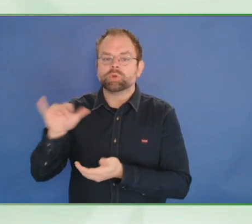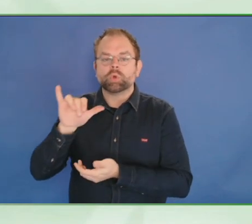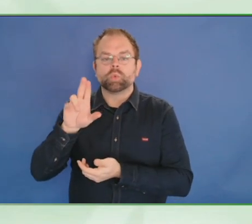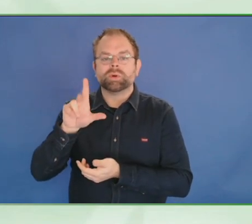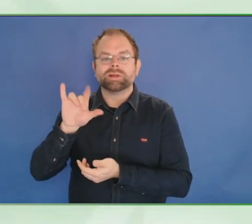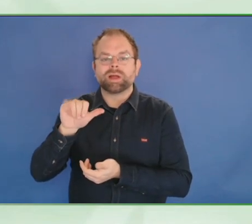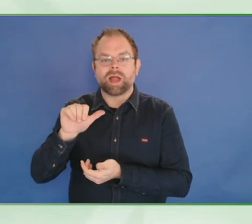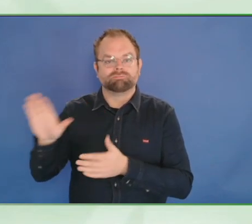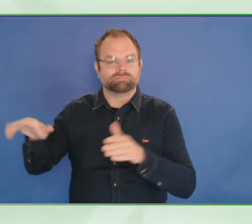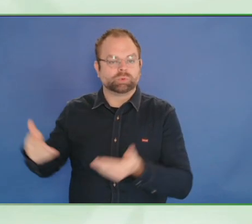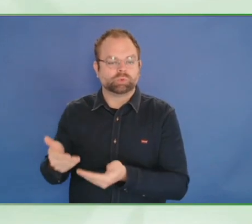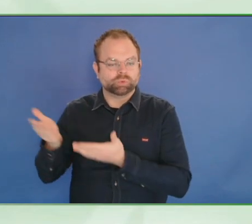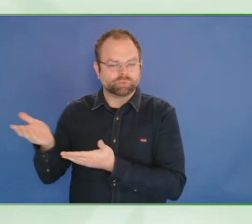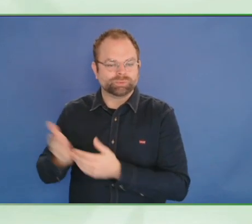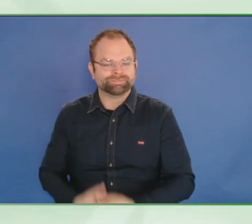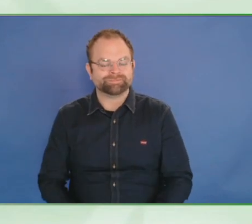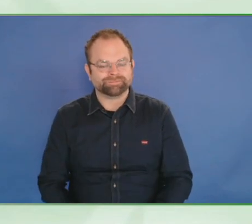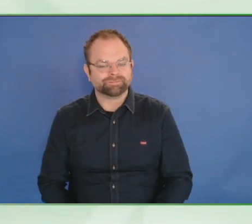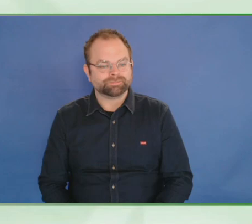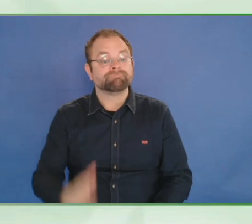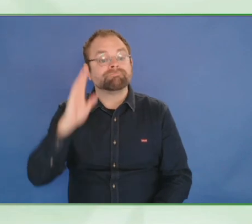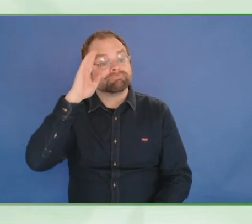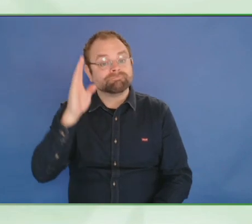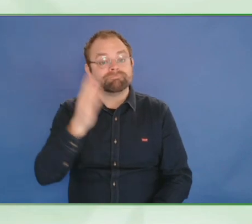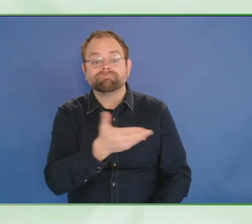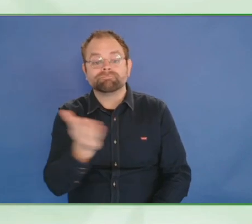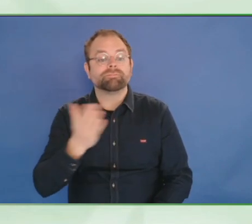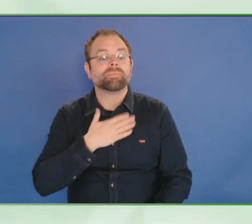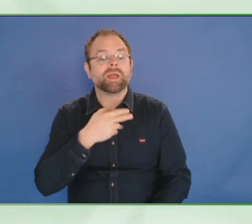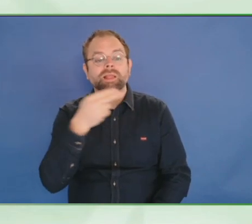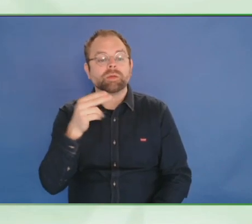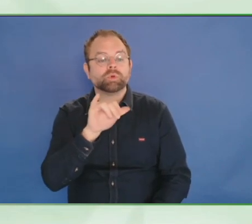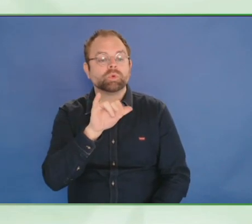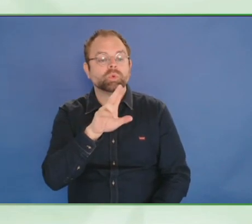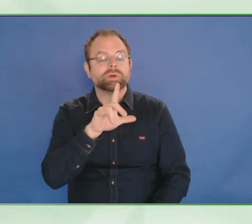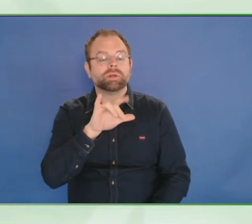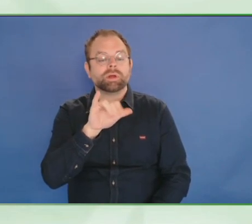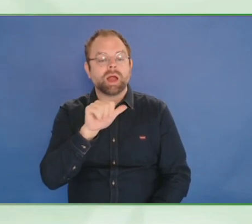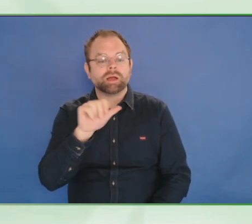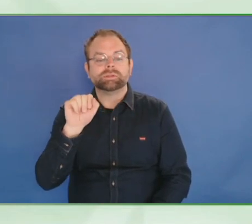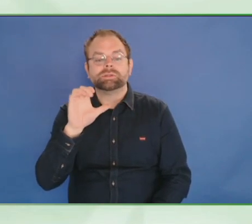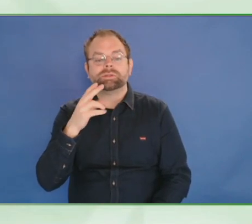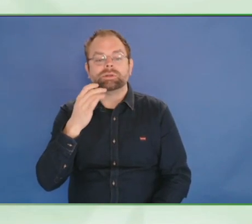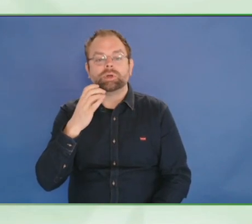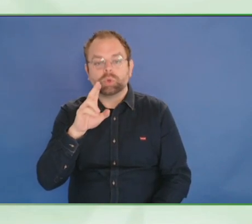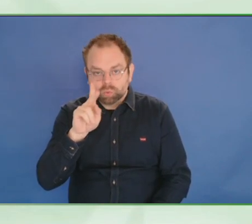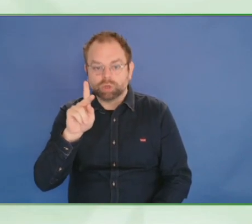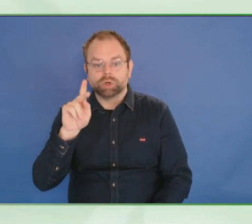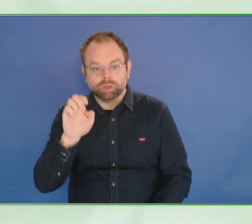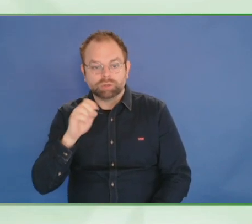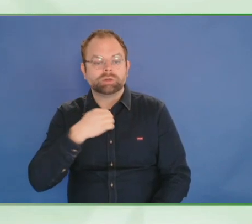Hi everyone, my name is Yuliia Sachuk. I am co-founder and head of the Ukrainian organization of people